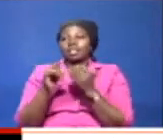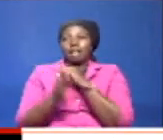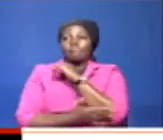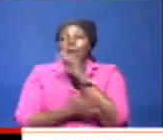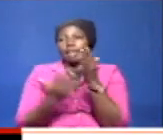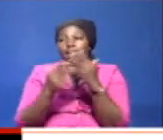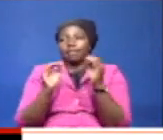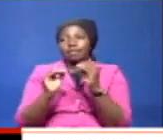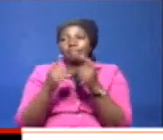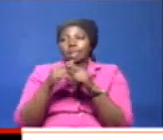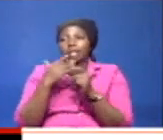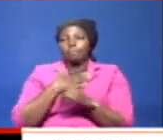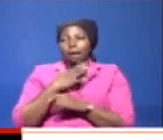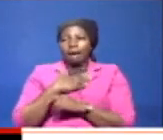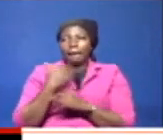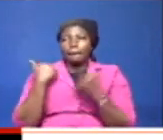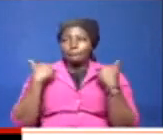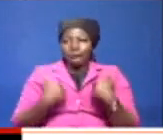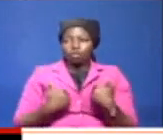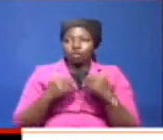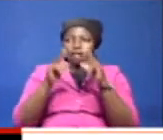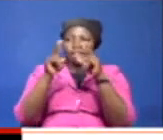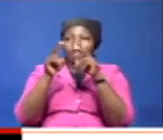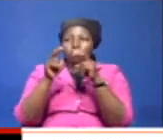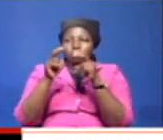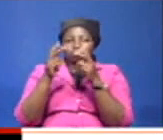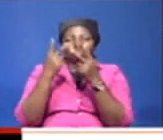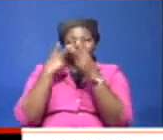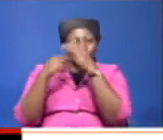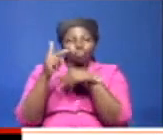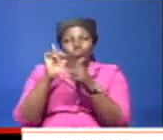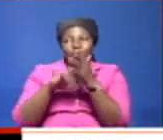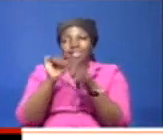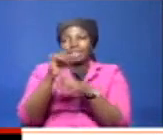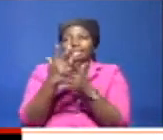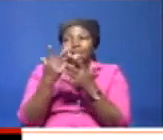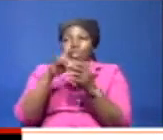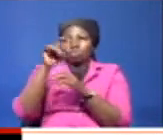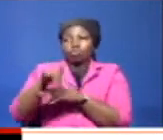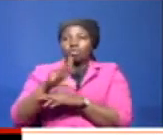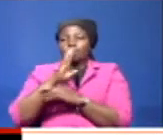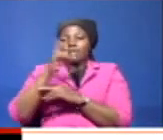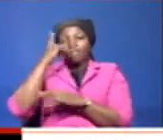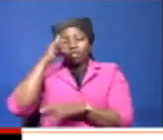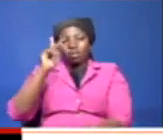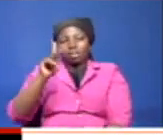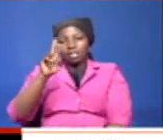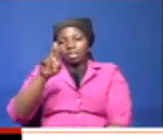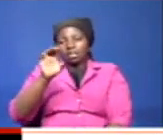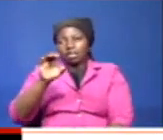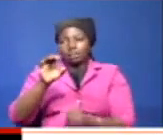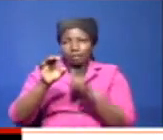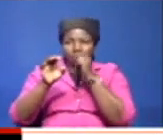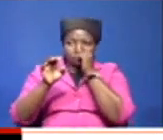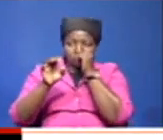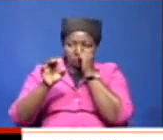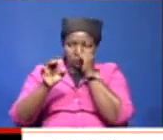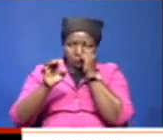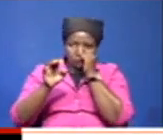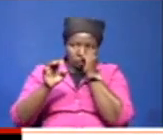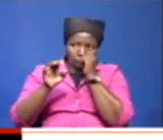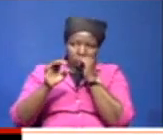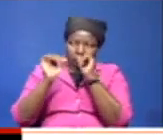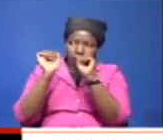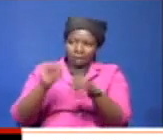are that some of these things should be, at least for the KNRC, should be, how can I say, can be